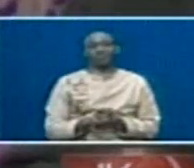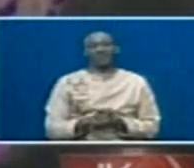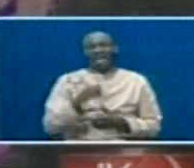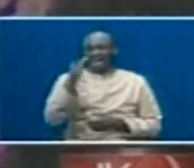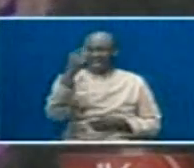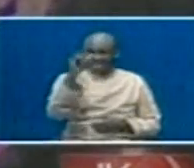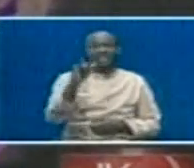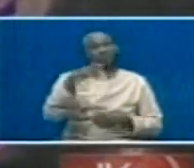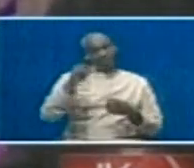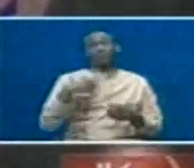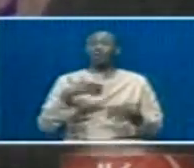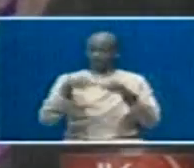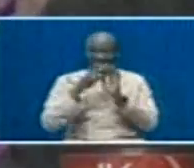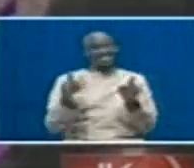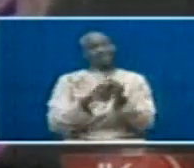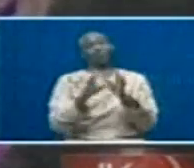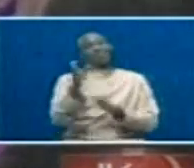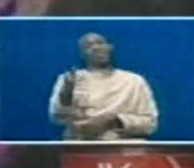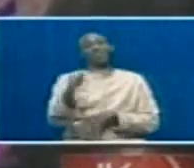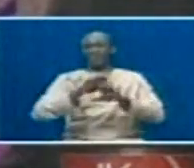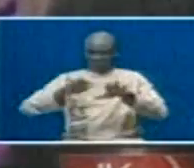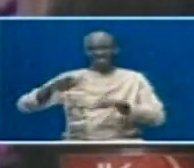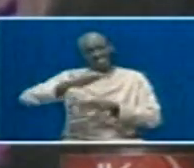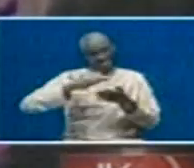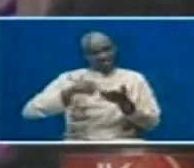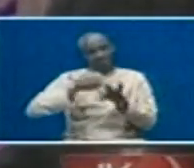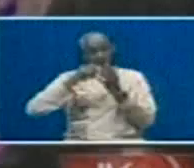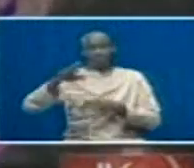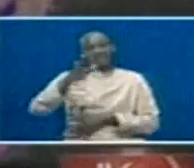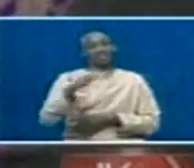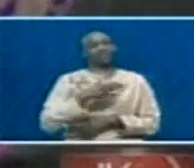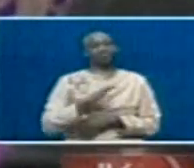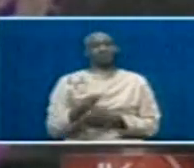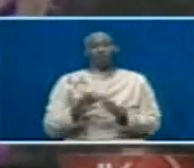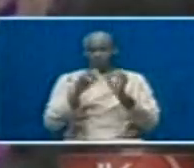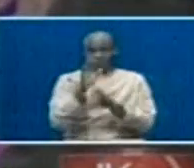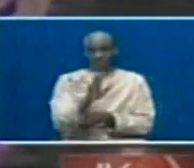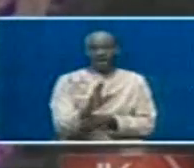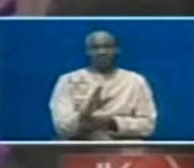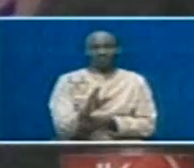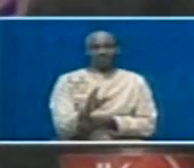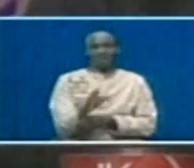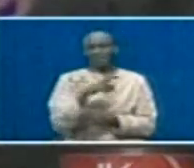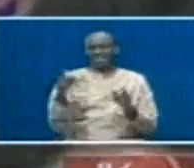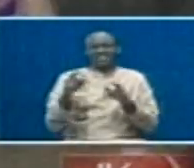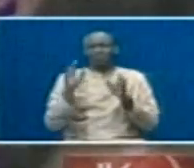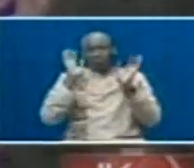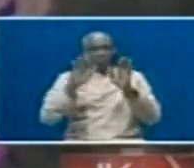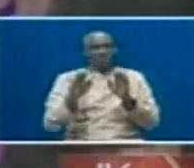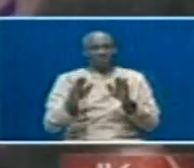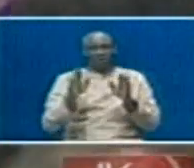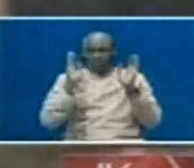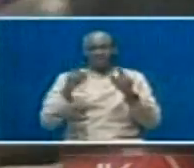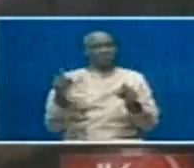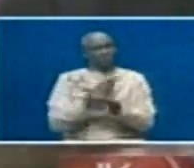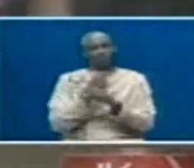this is where he's going to be buried. The father, this, you know, like, that's the way it is. Yeah. And people, yeah, it's unusual for the Muslims to keep